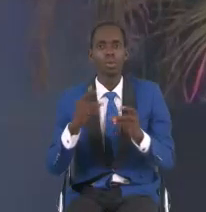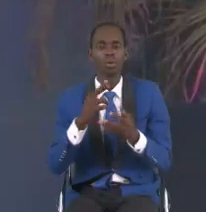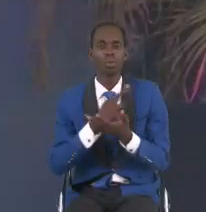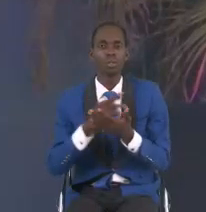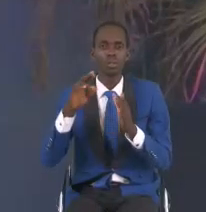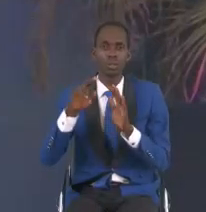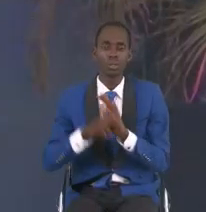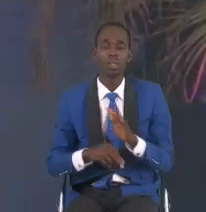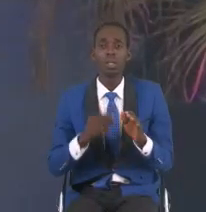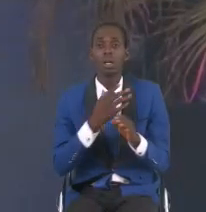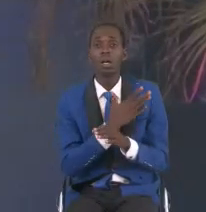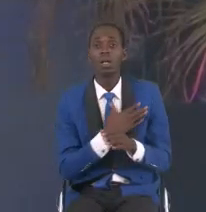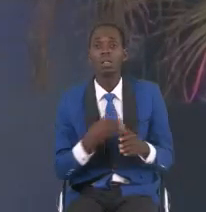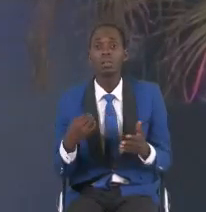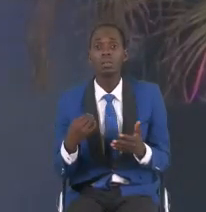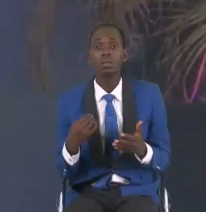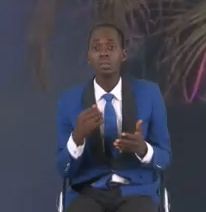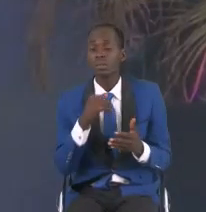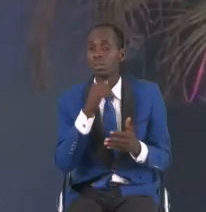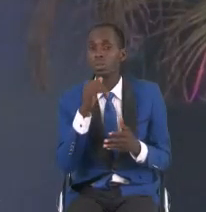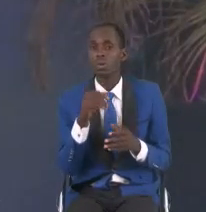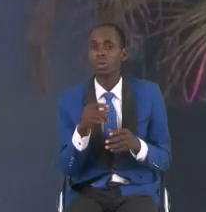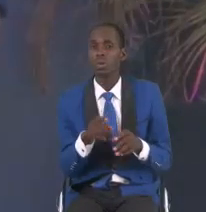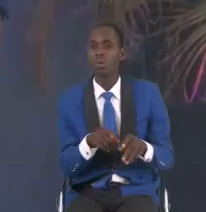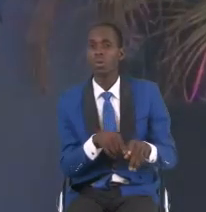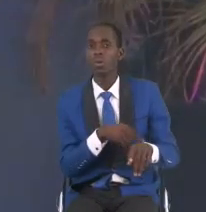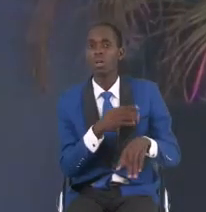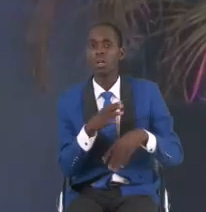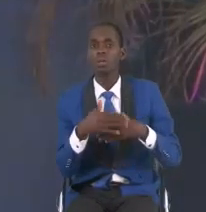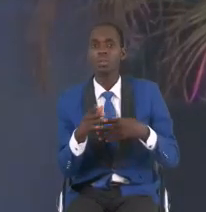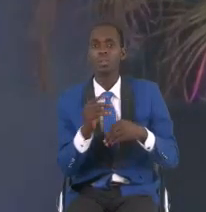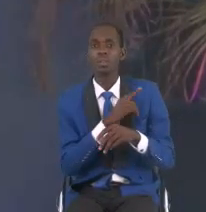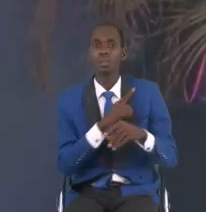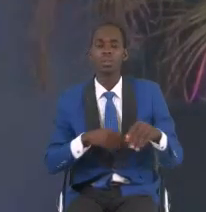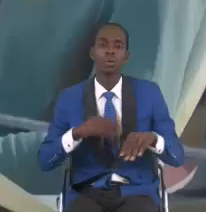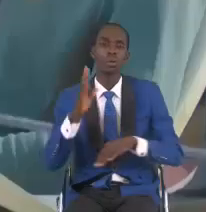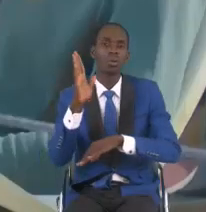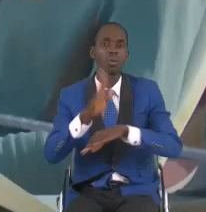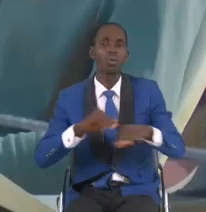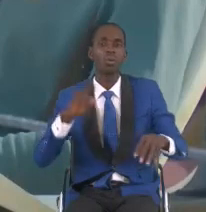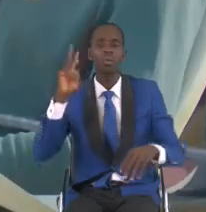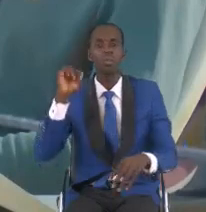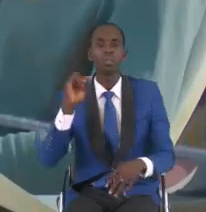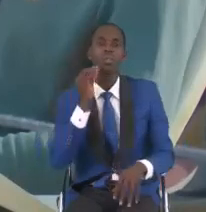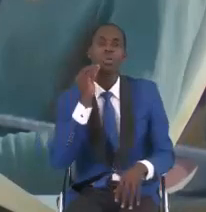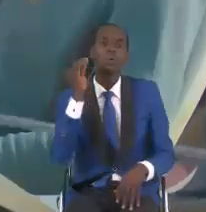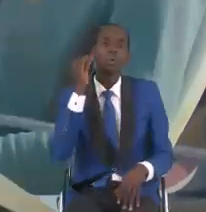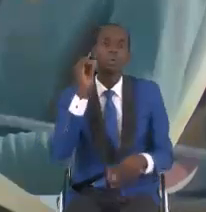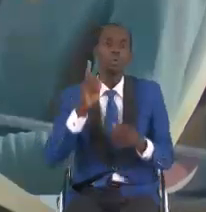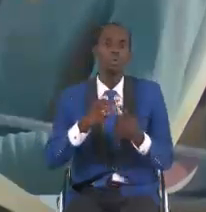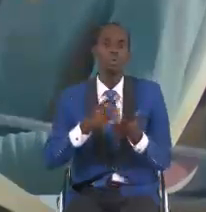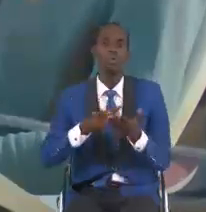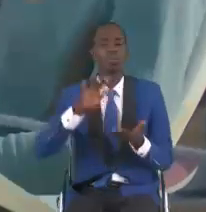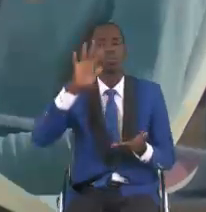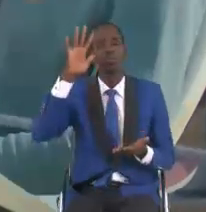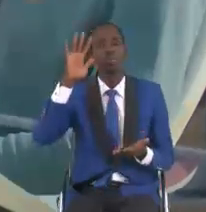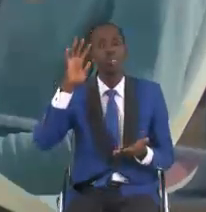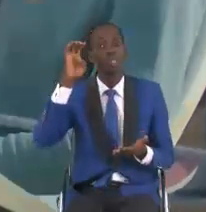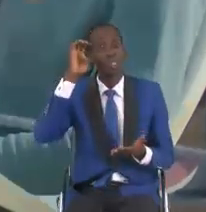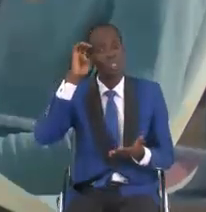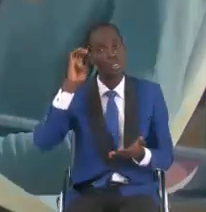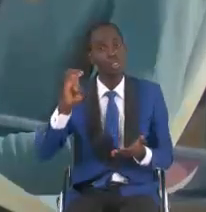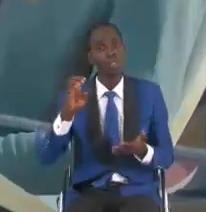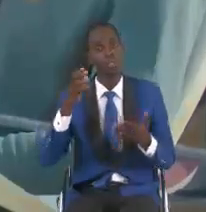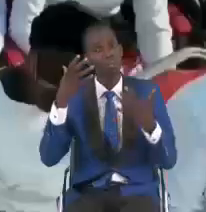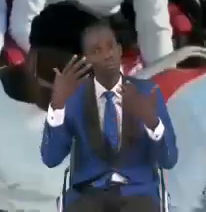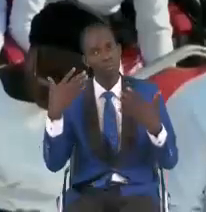And not too long after, the Lord called him to glory. He finished